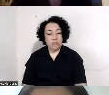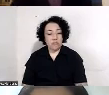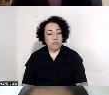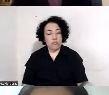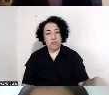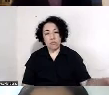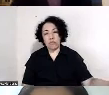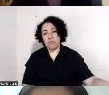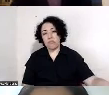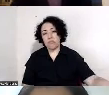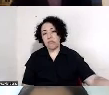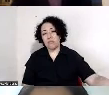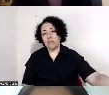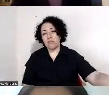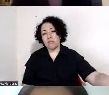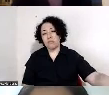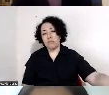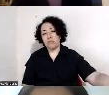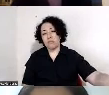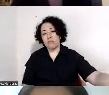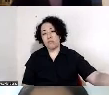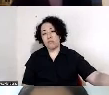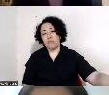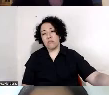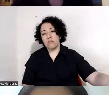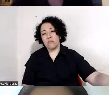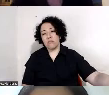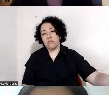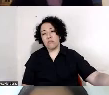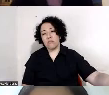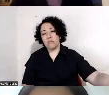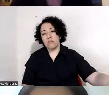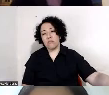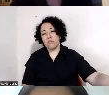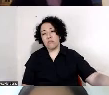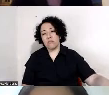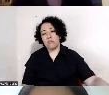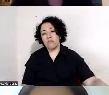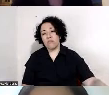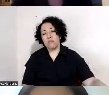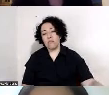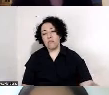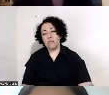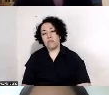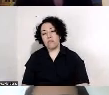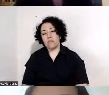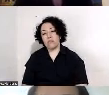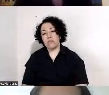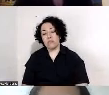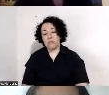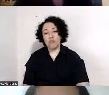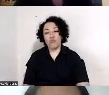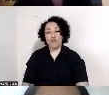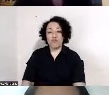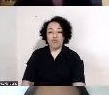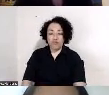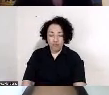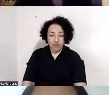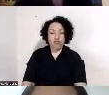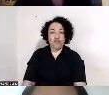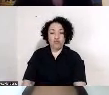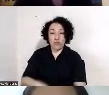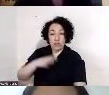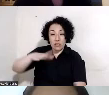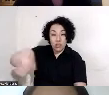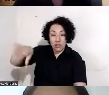students encountered it in high school made them more likely to succeed at a competitive college. A maioria desses